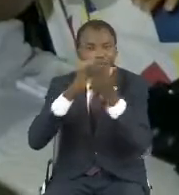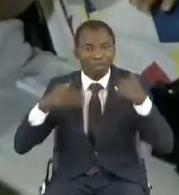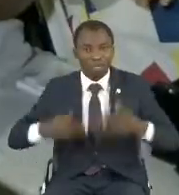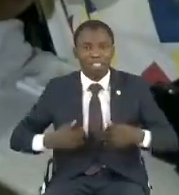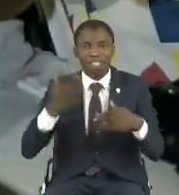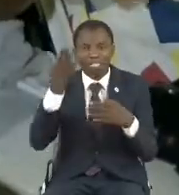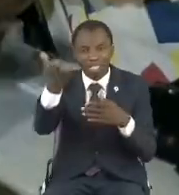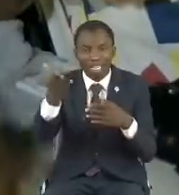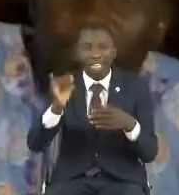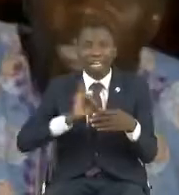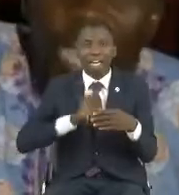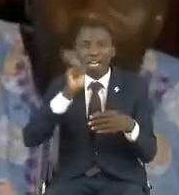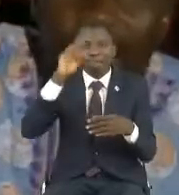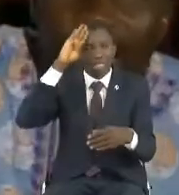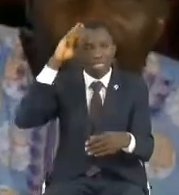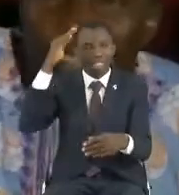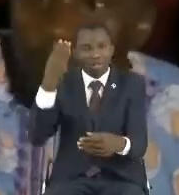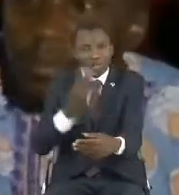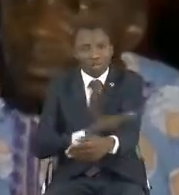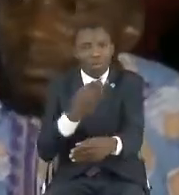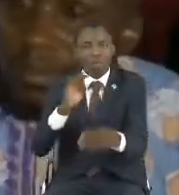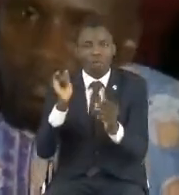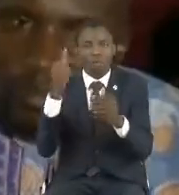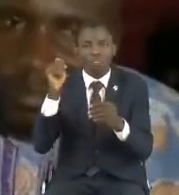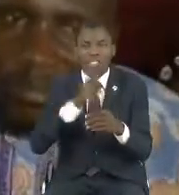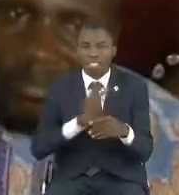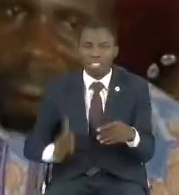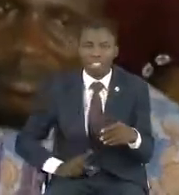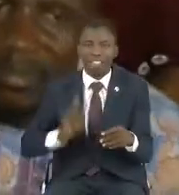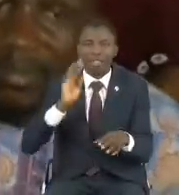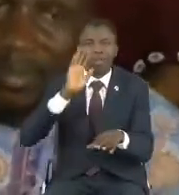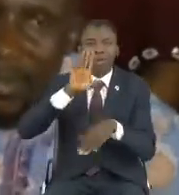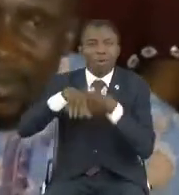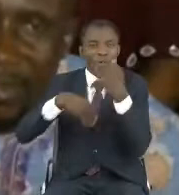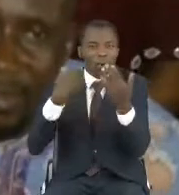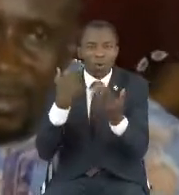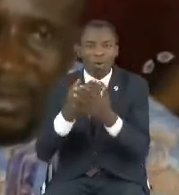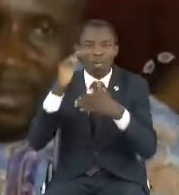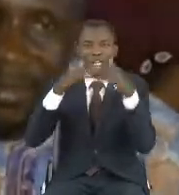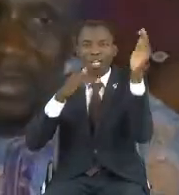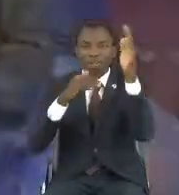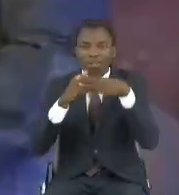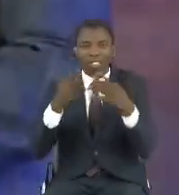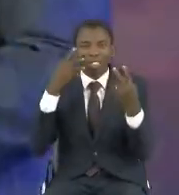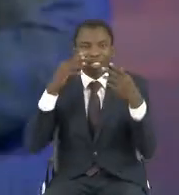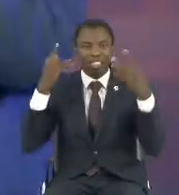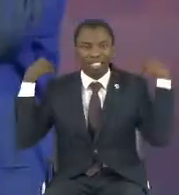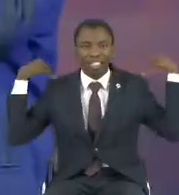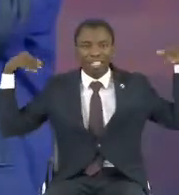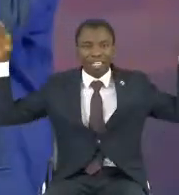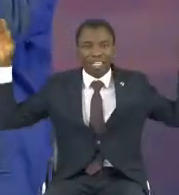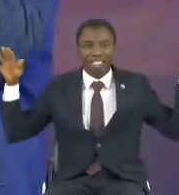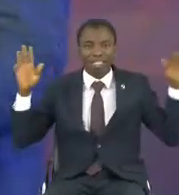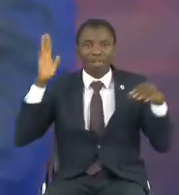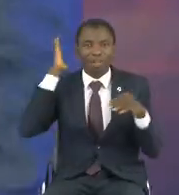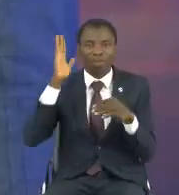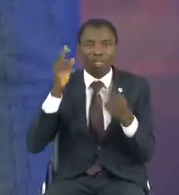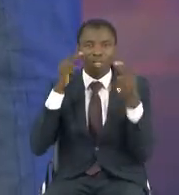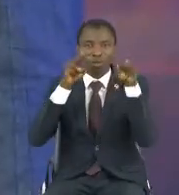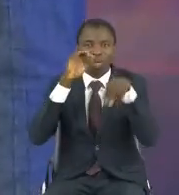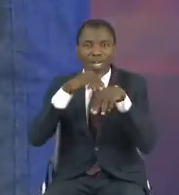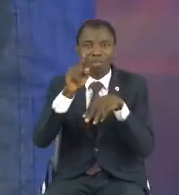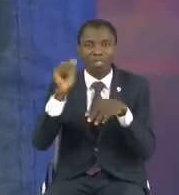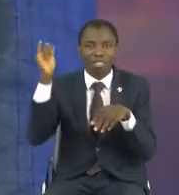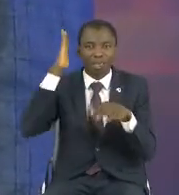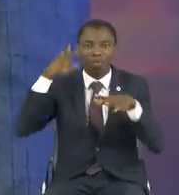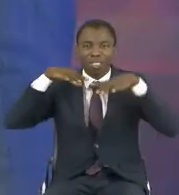of the King. And all heaven, the angels will look at you and they will smile